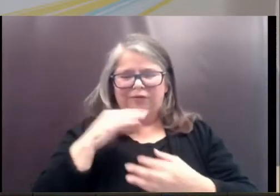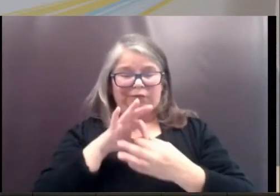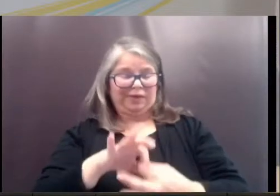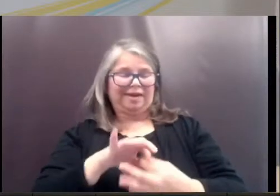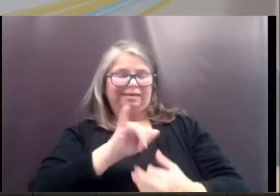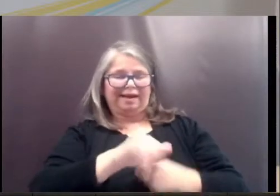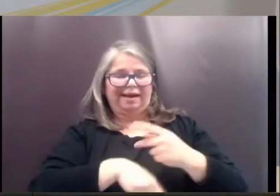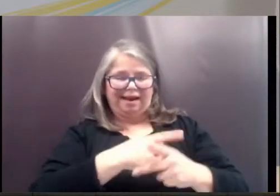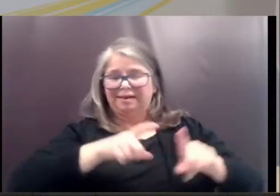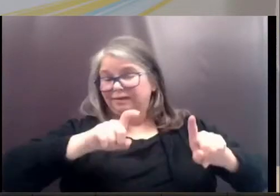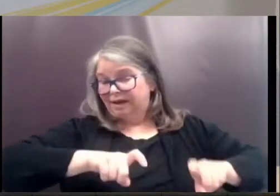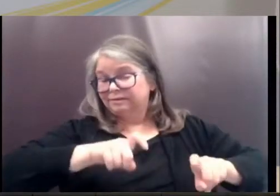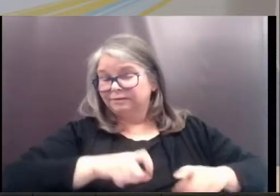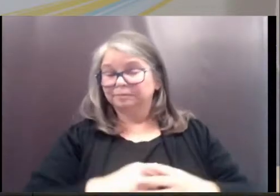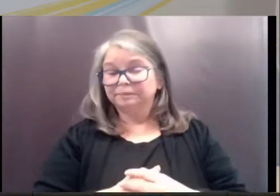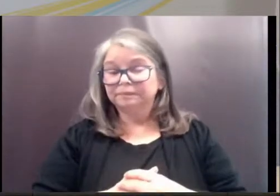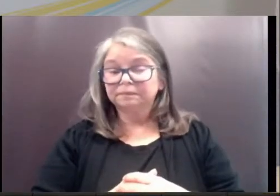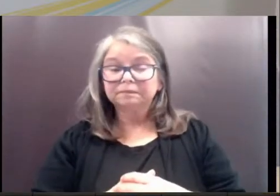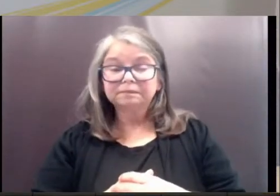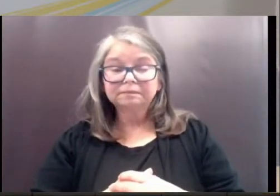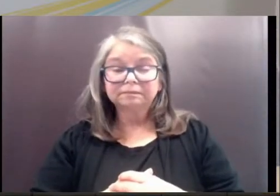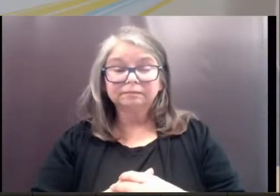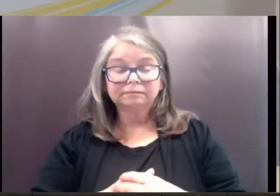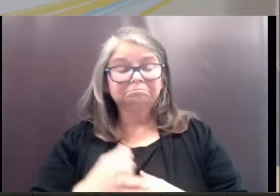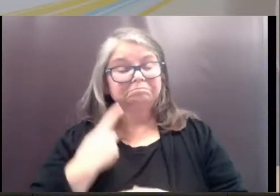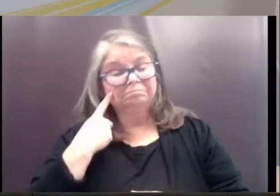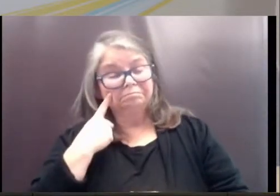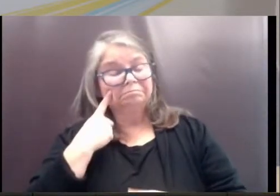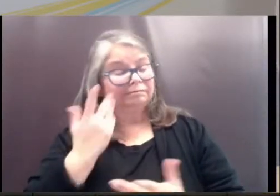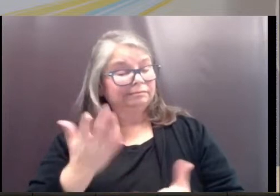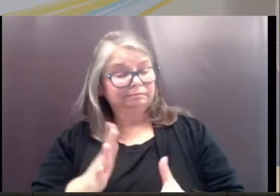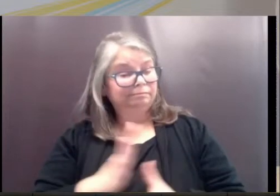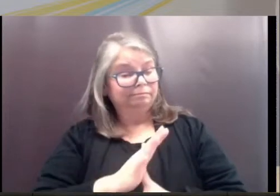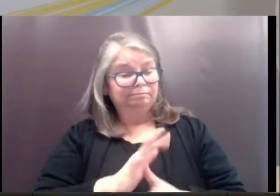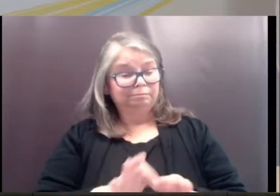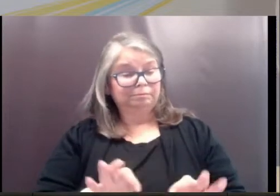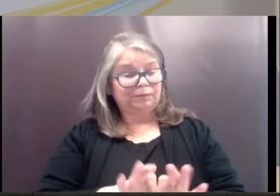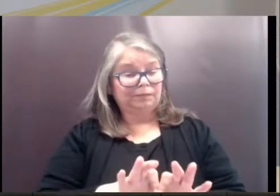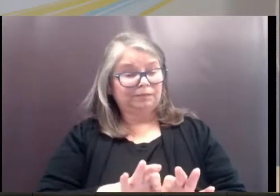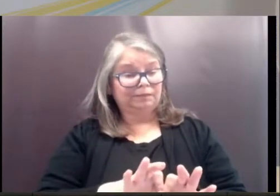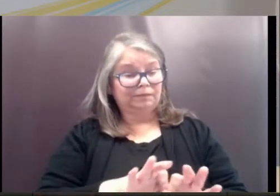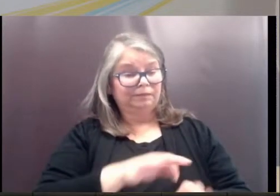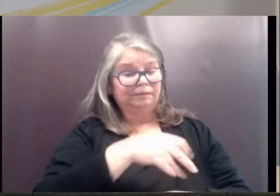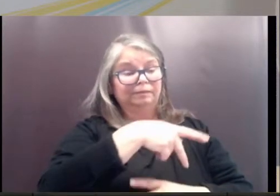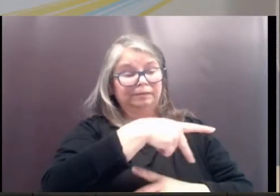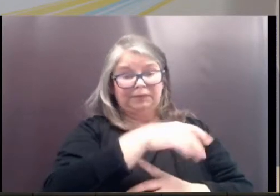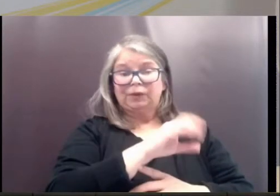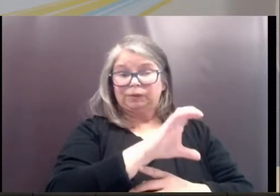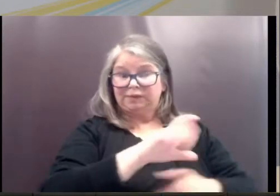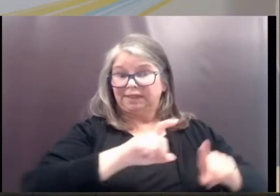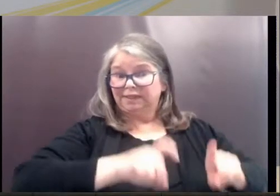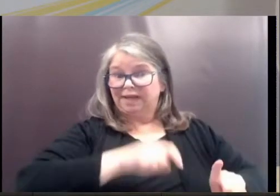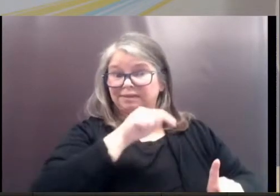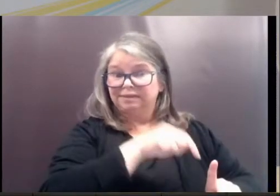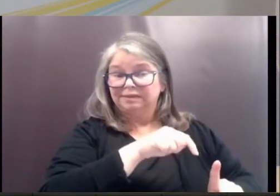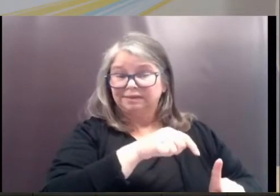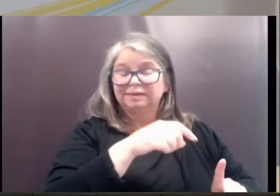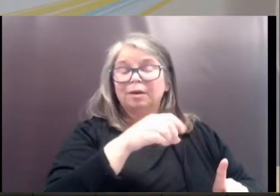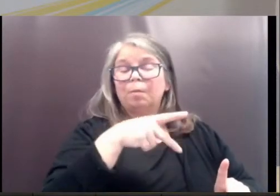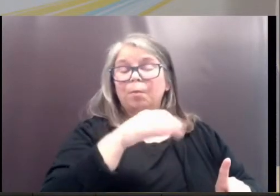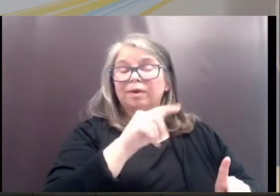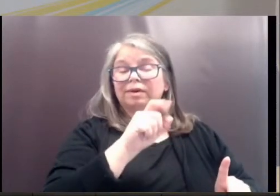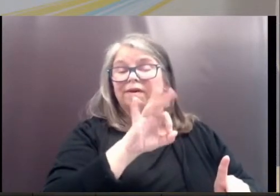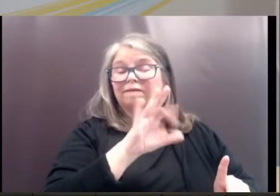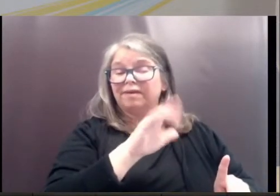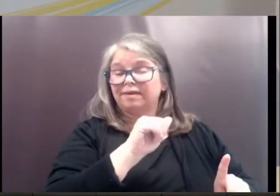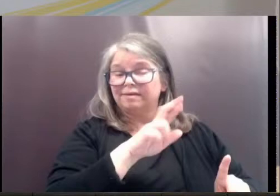make sure that the point of care tests then get the point of care tests sometimes then have